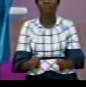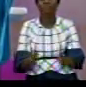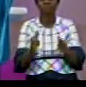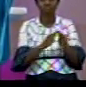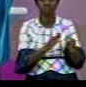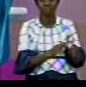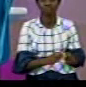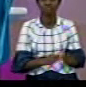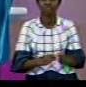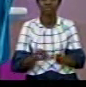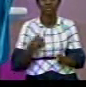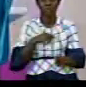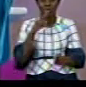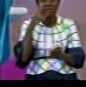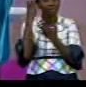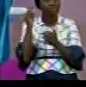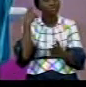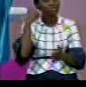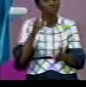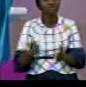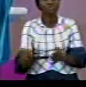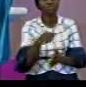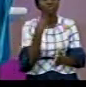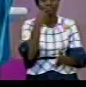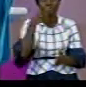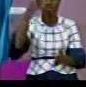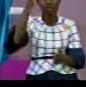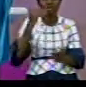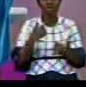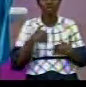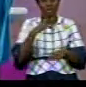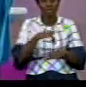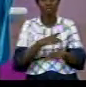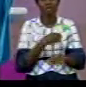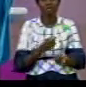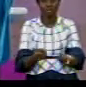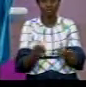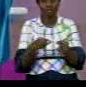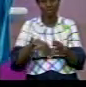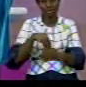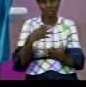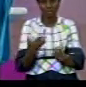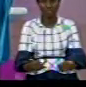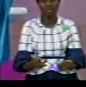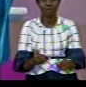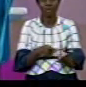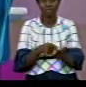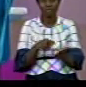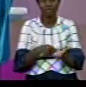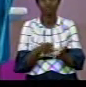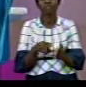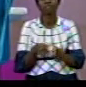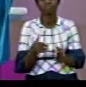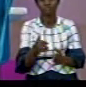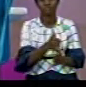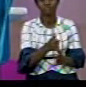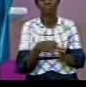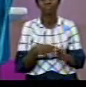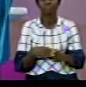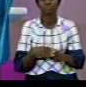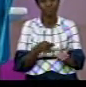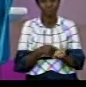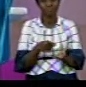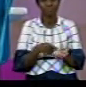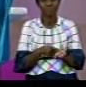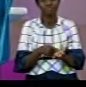those whom the lord has touched and they are coming out now check your eyes check